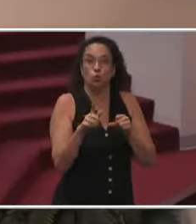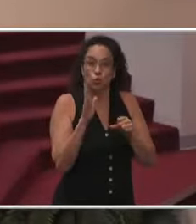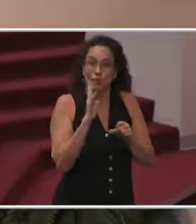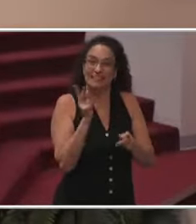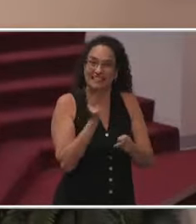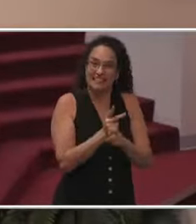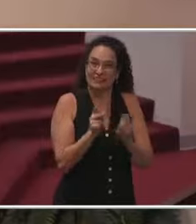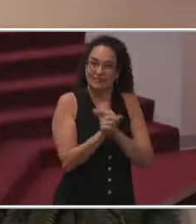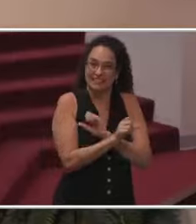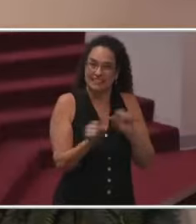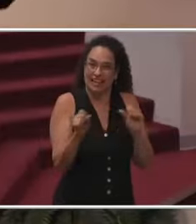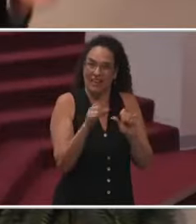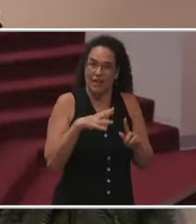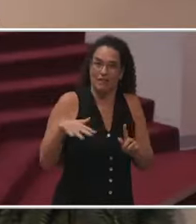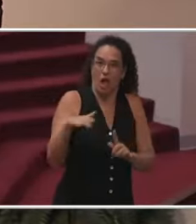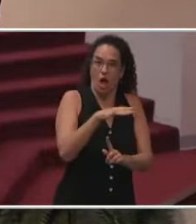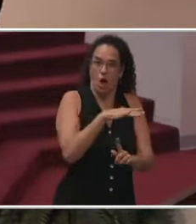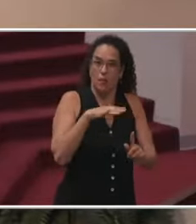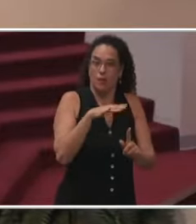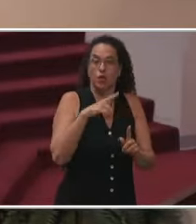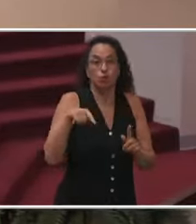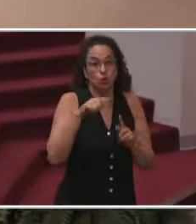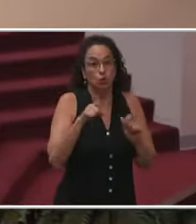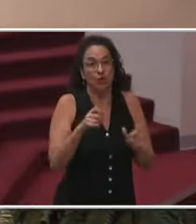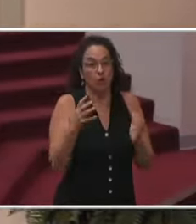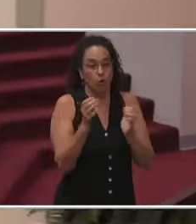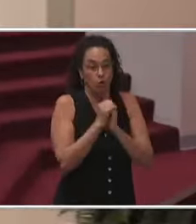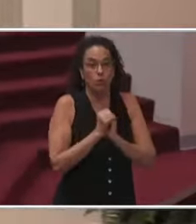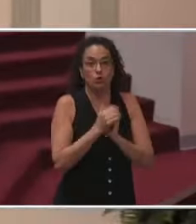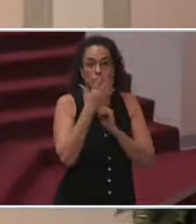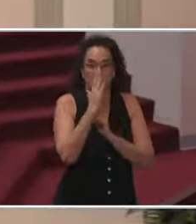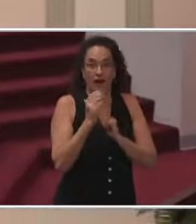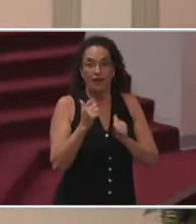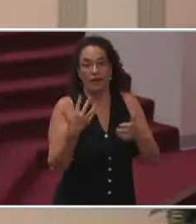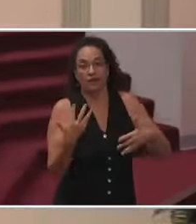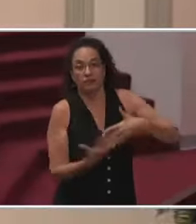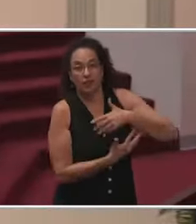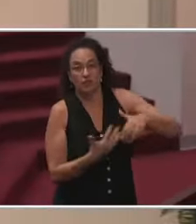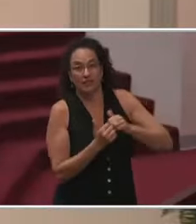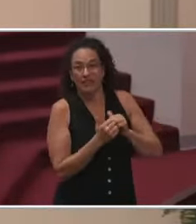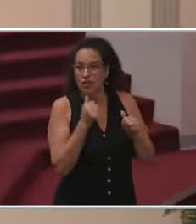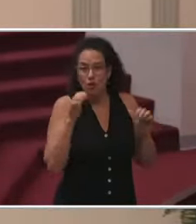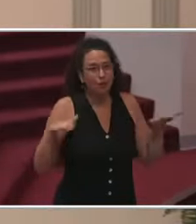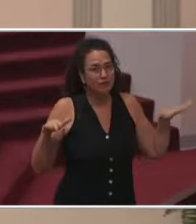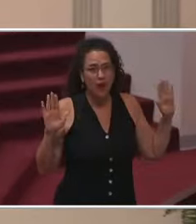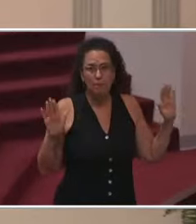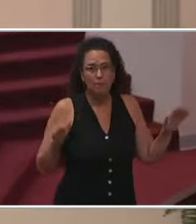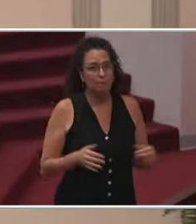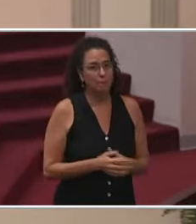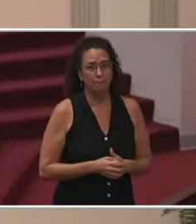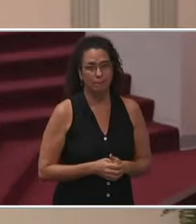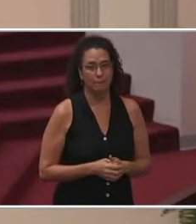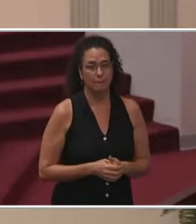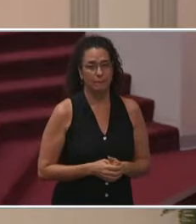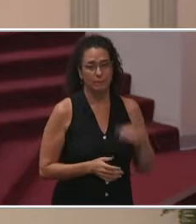safe environment where you can worship God and fellowship together. Don't give up.